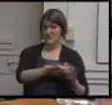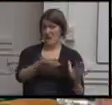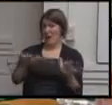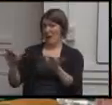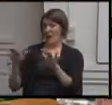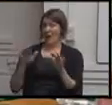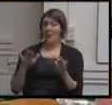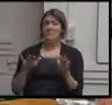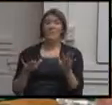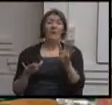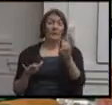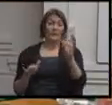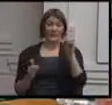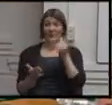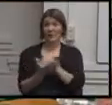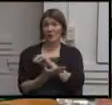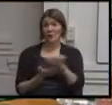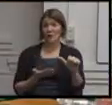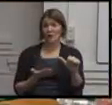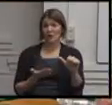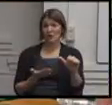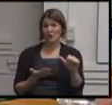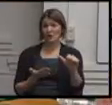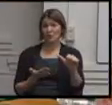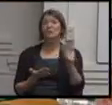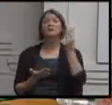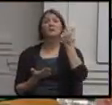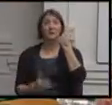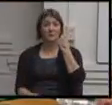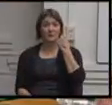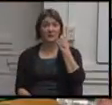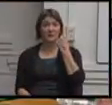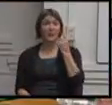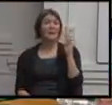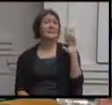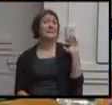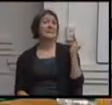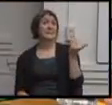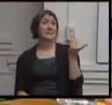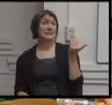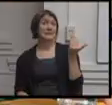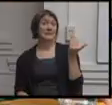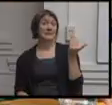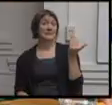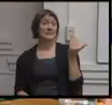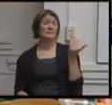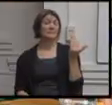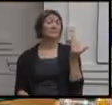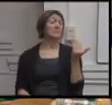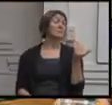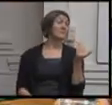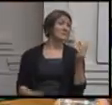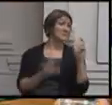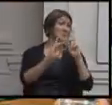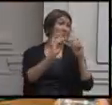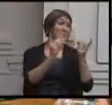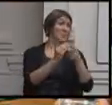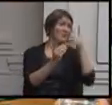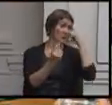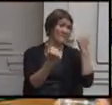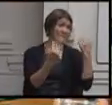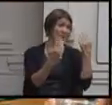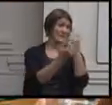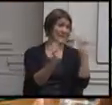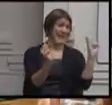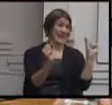of $450,000. With that said, it appears like the Division of Fire Safety would be